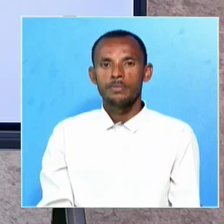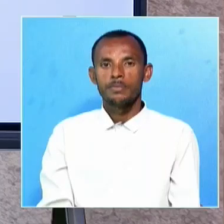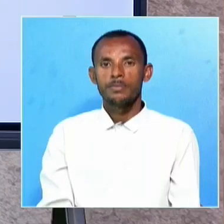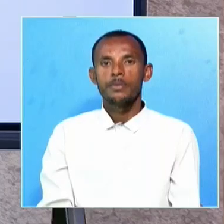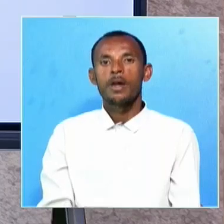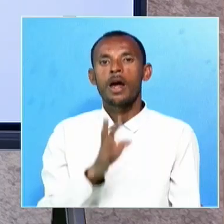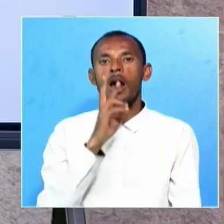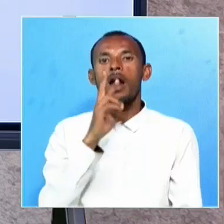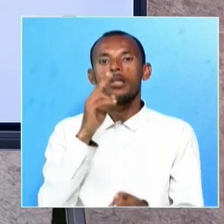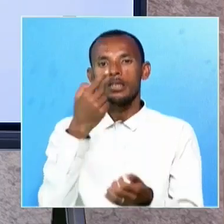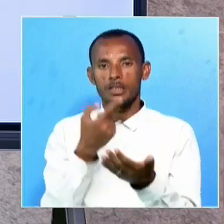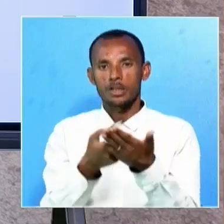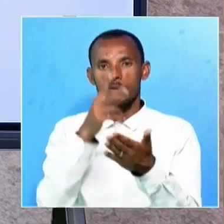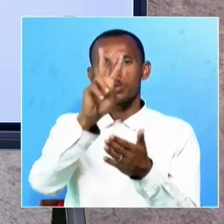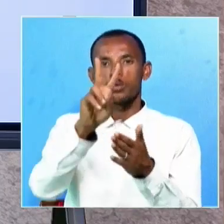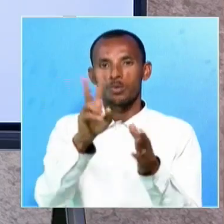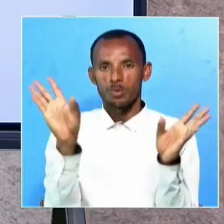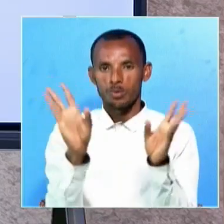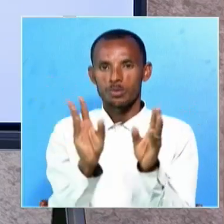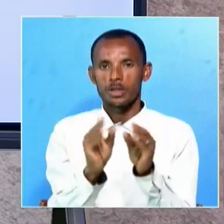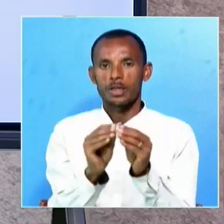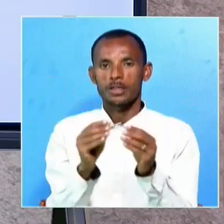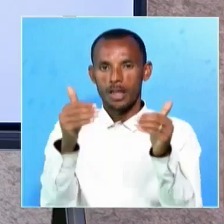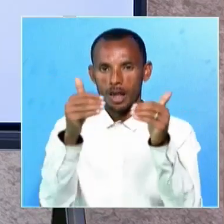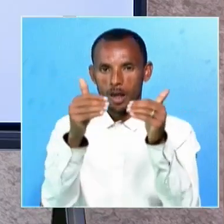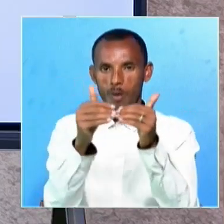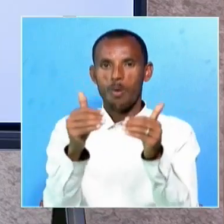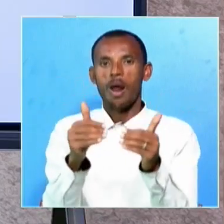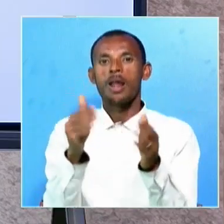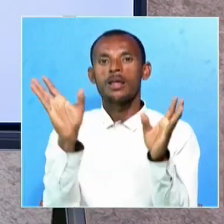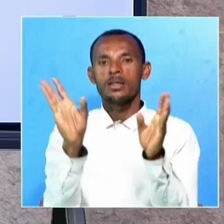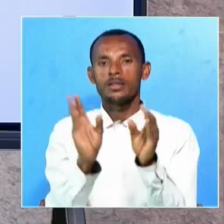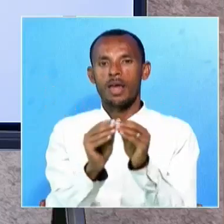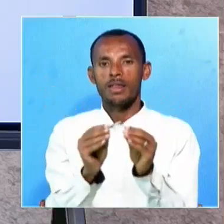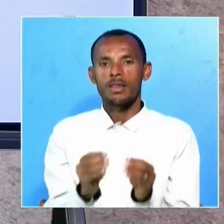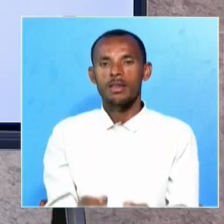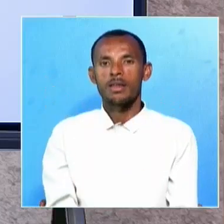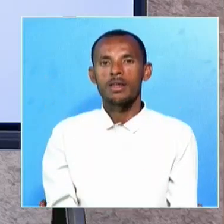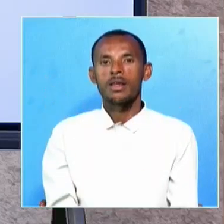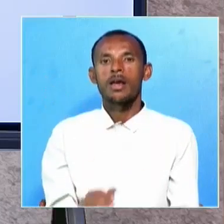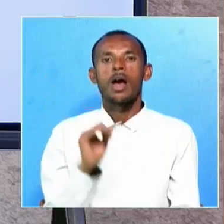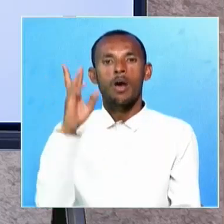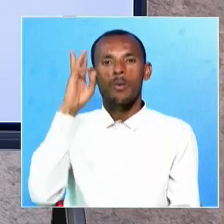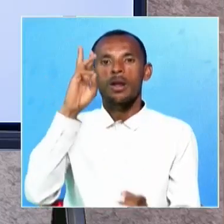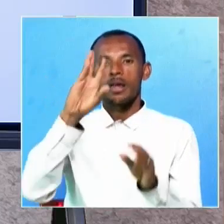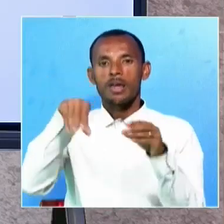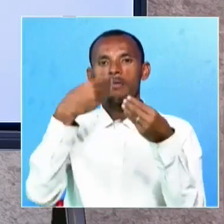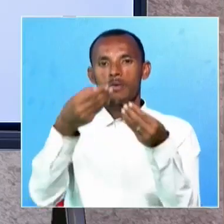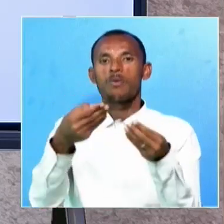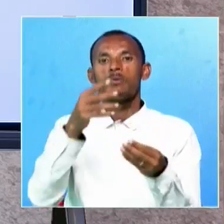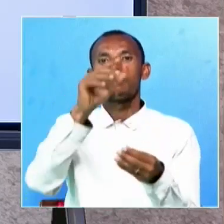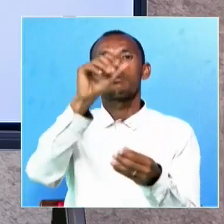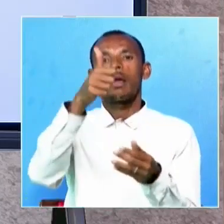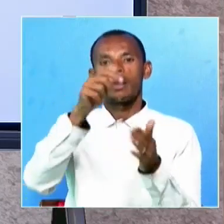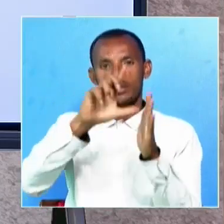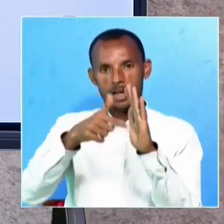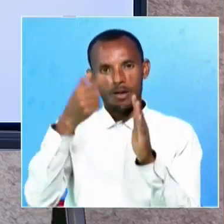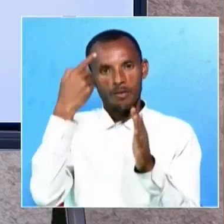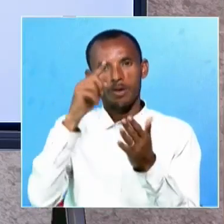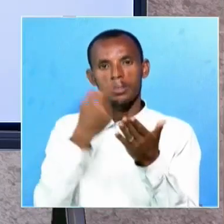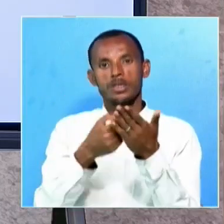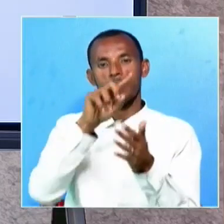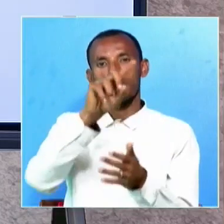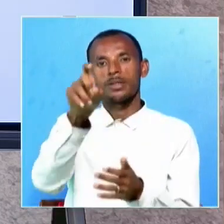Are these two sets equal sets? I will give you 10 seconds for this